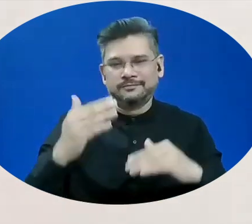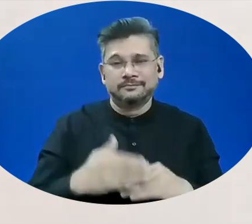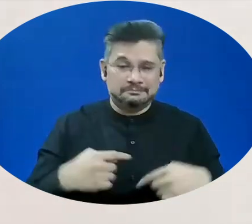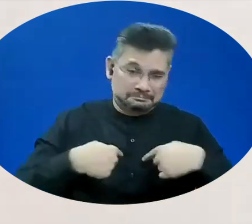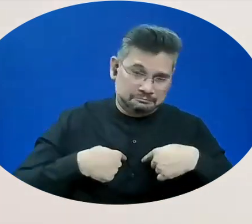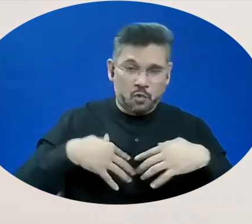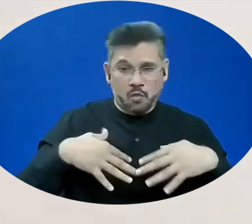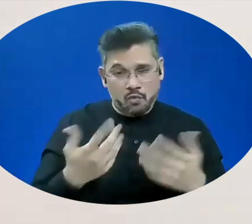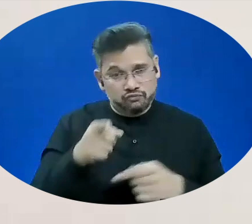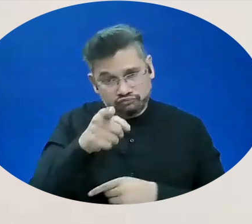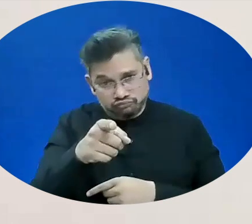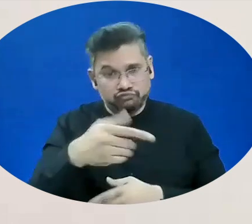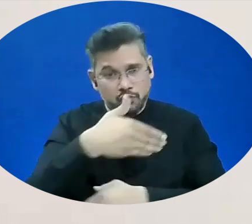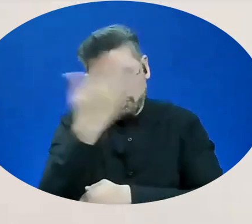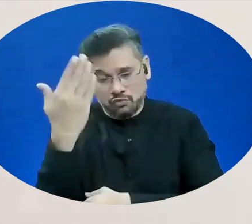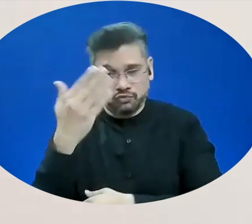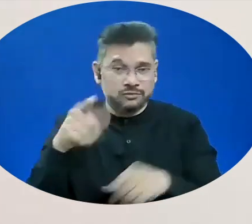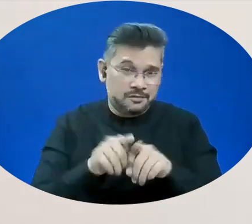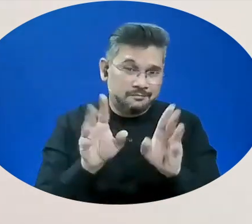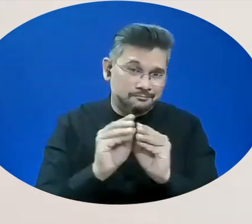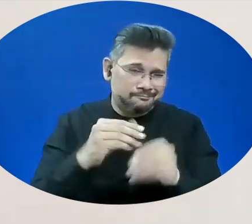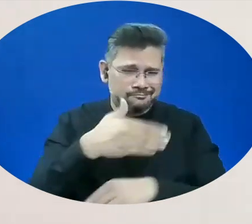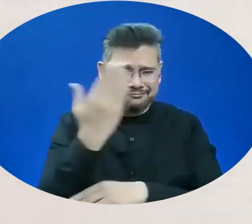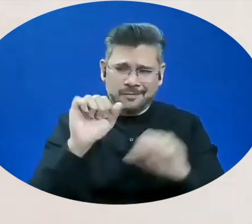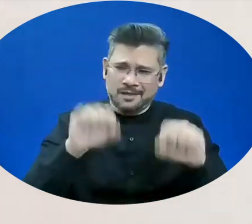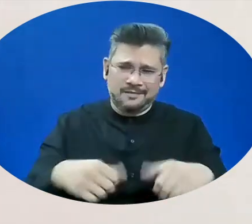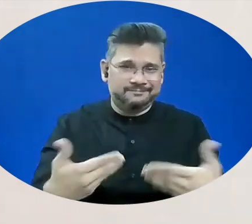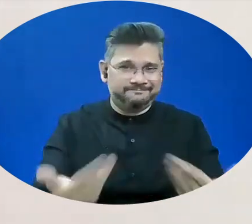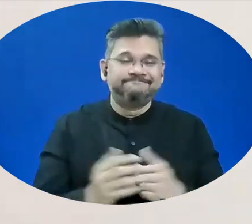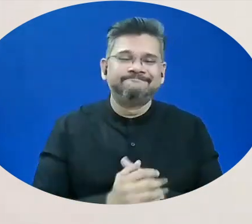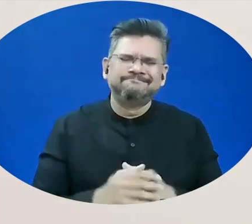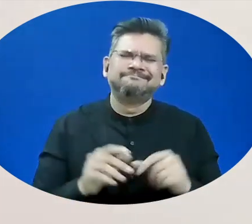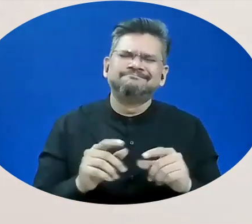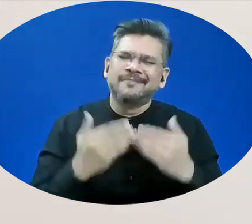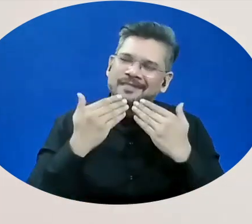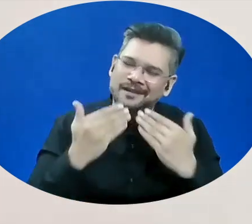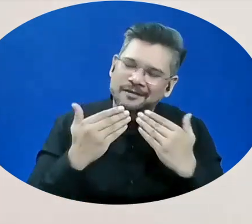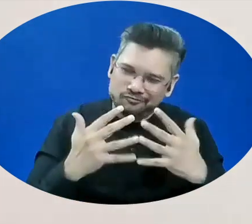it. So it's possible. So thank you very much again. Thank you.